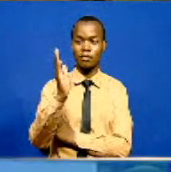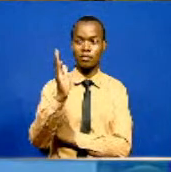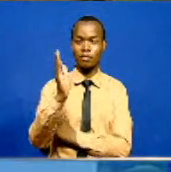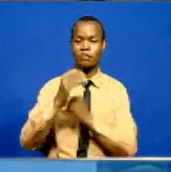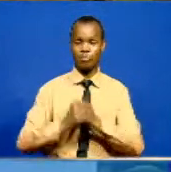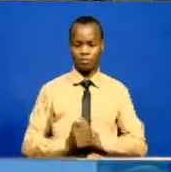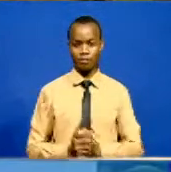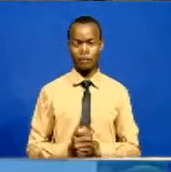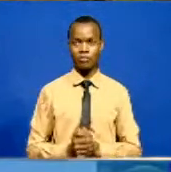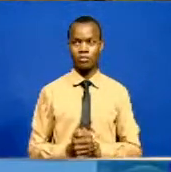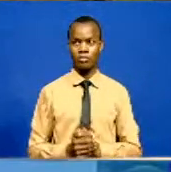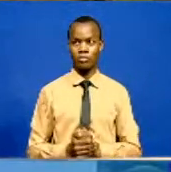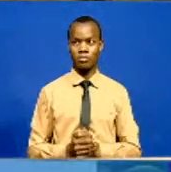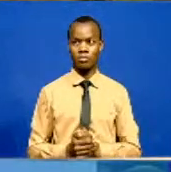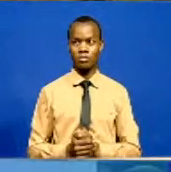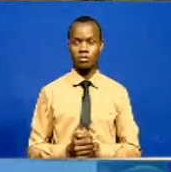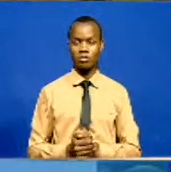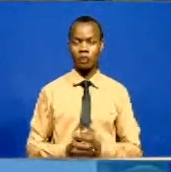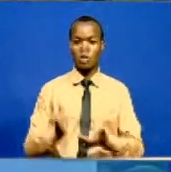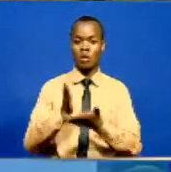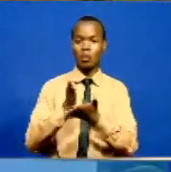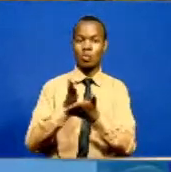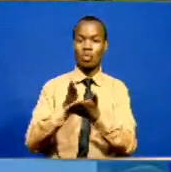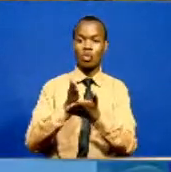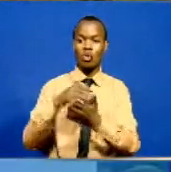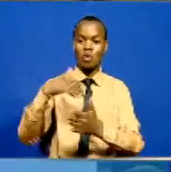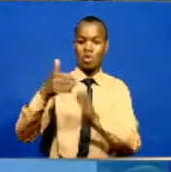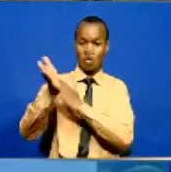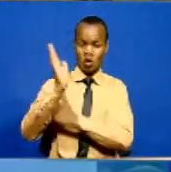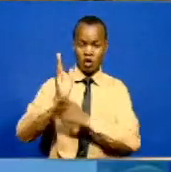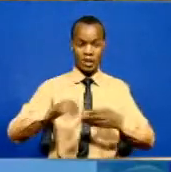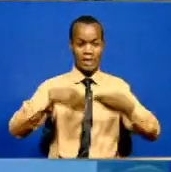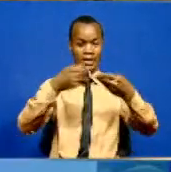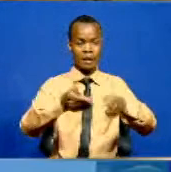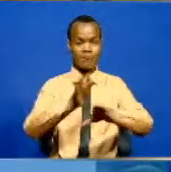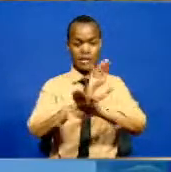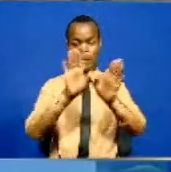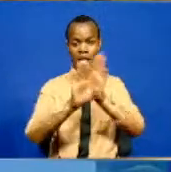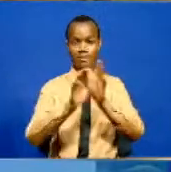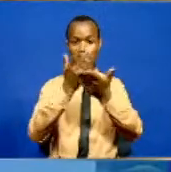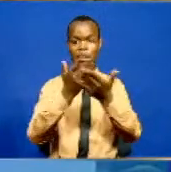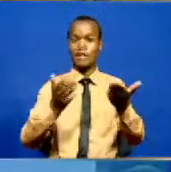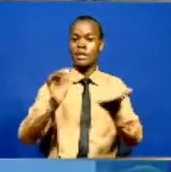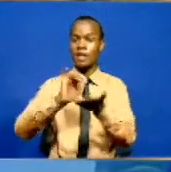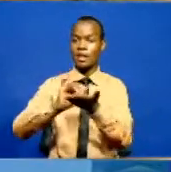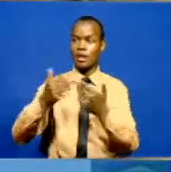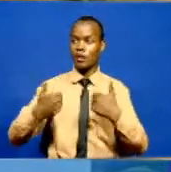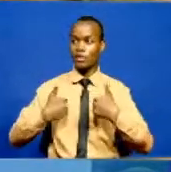God. He's the giver of life. He's the giver of everything that we have.